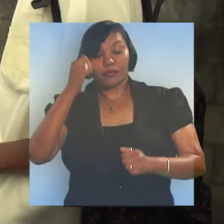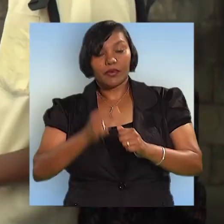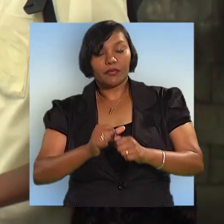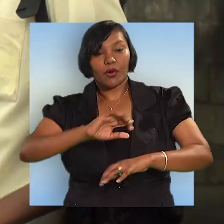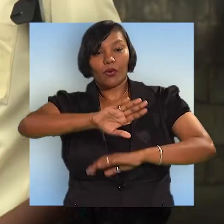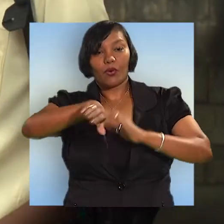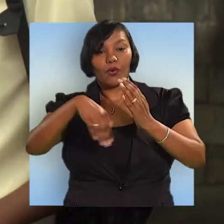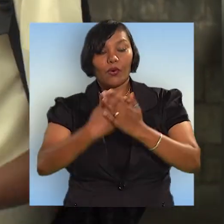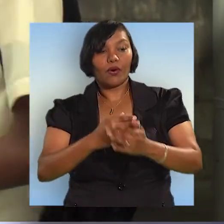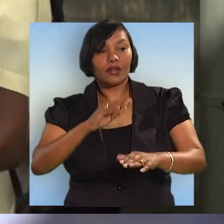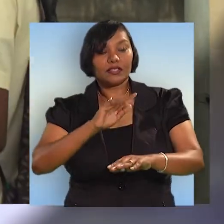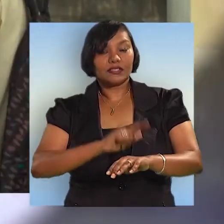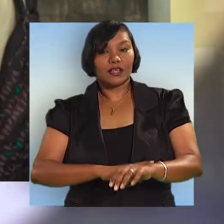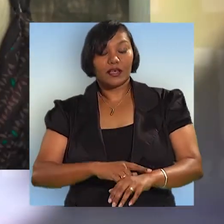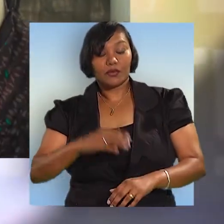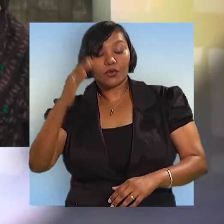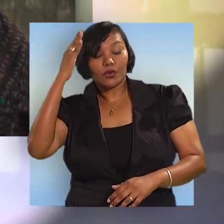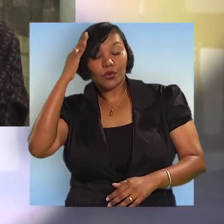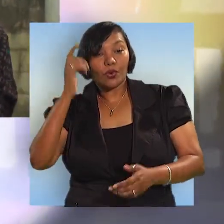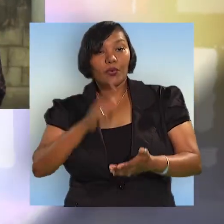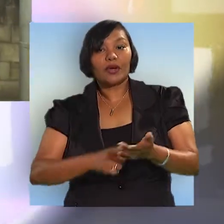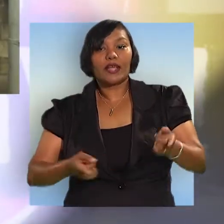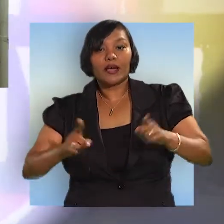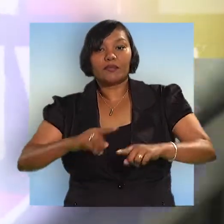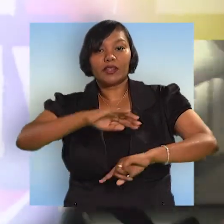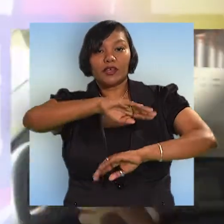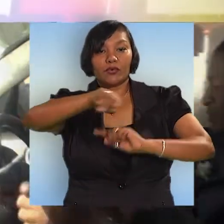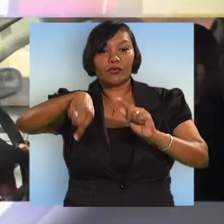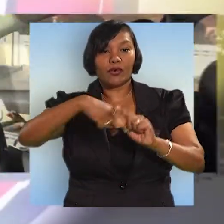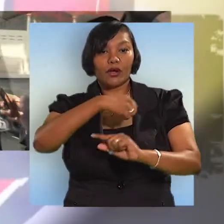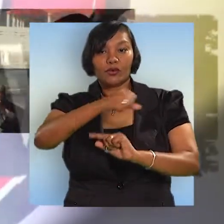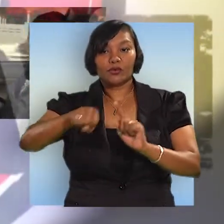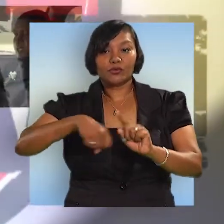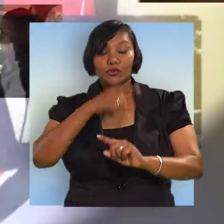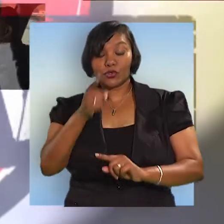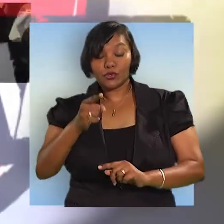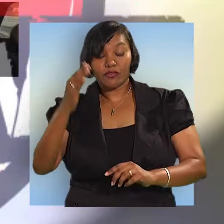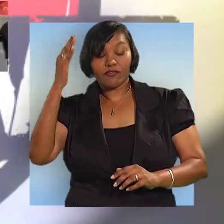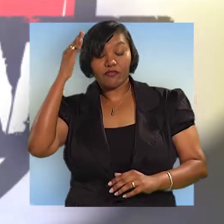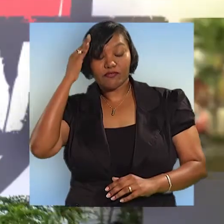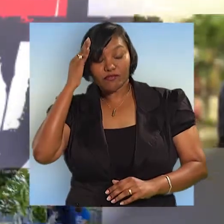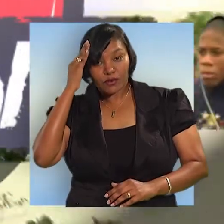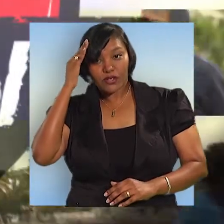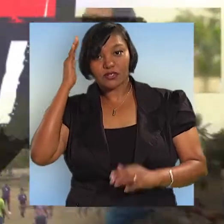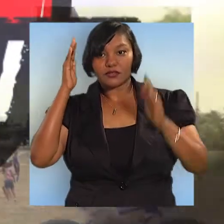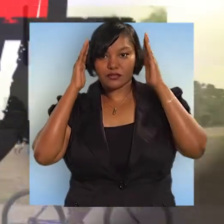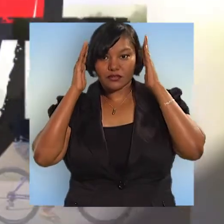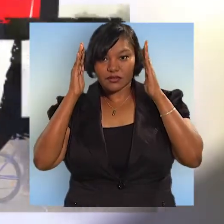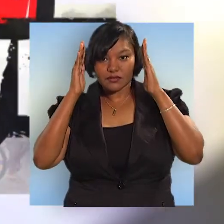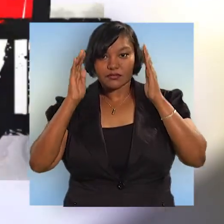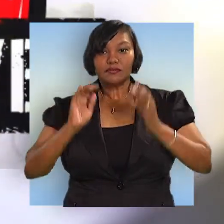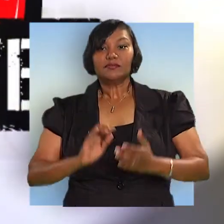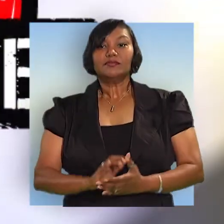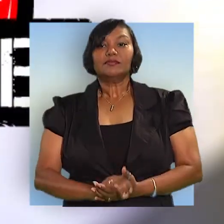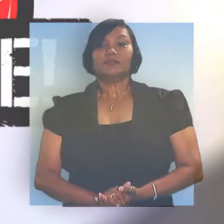Remember, at all times you must be aware, you must be alert, you must be attentive.